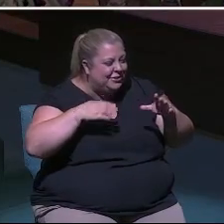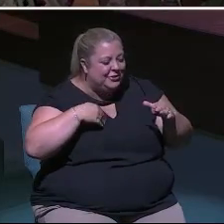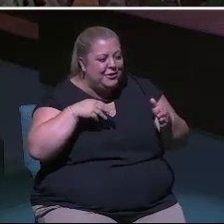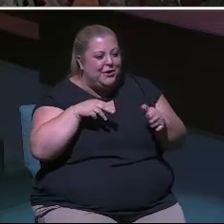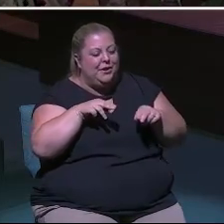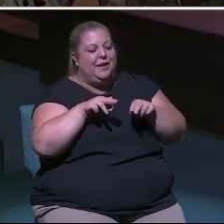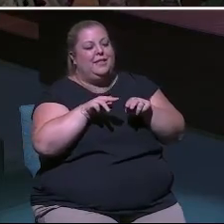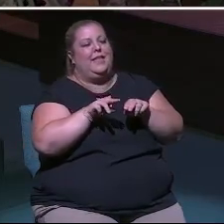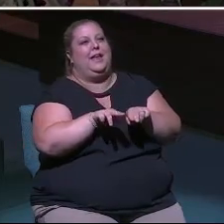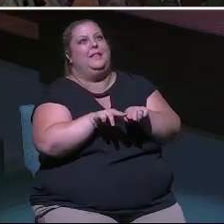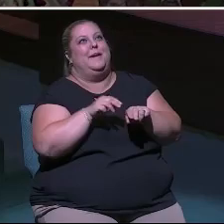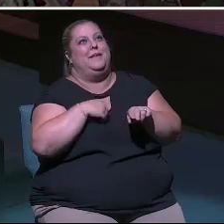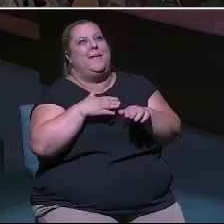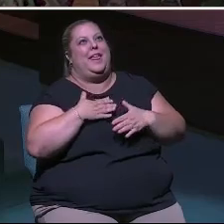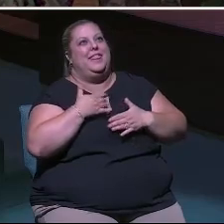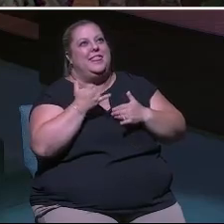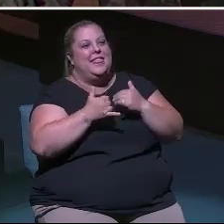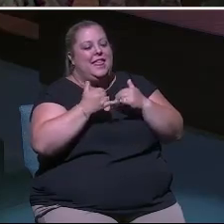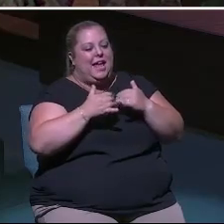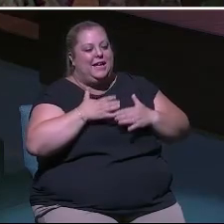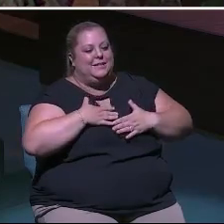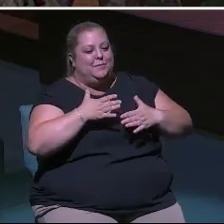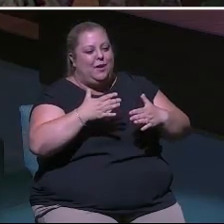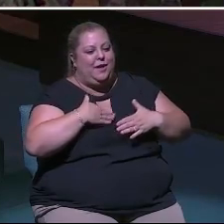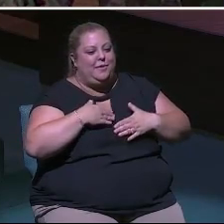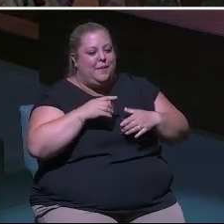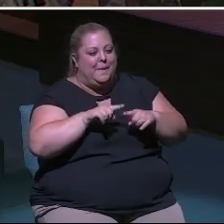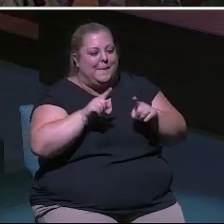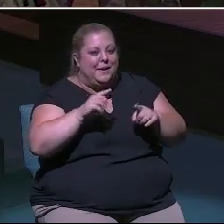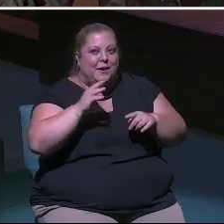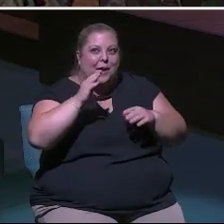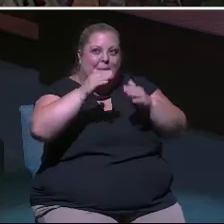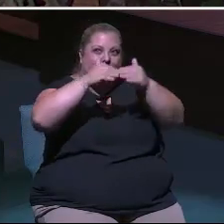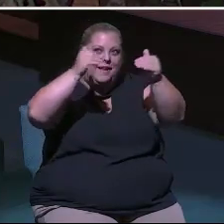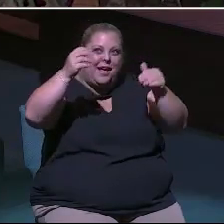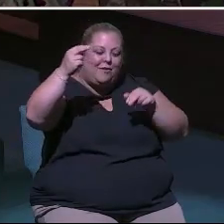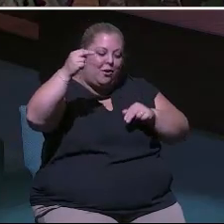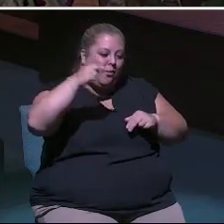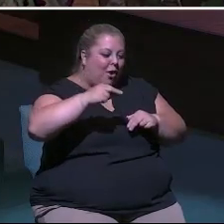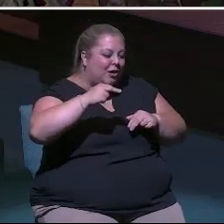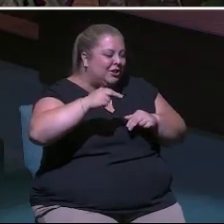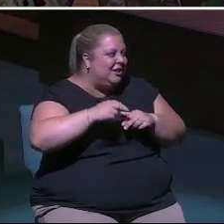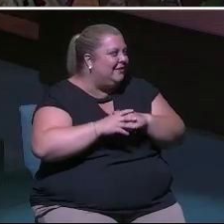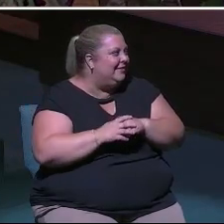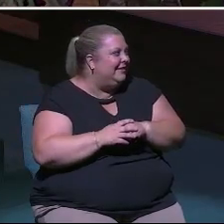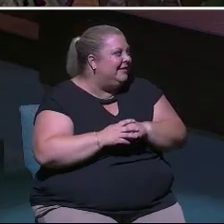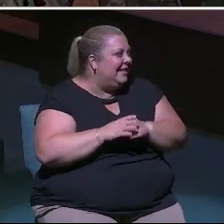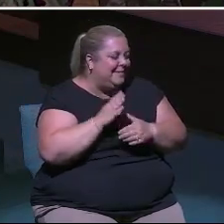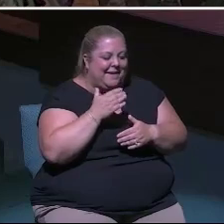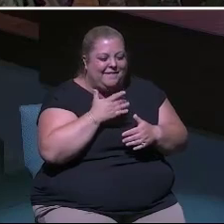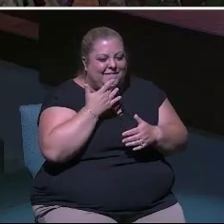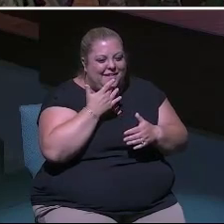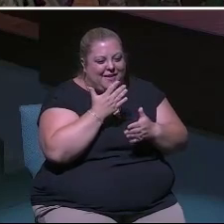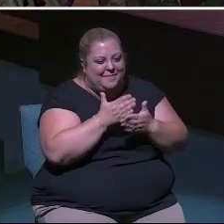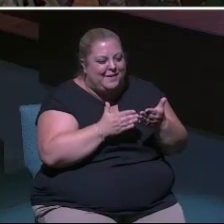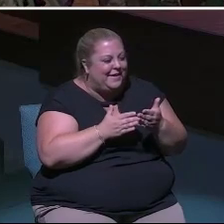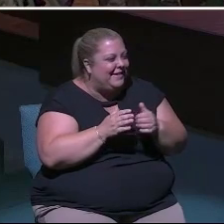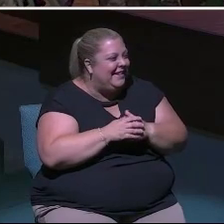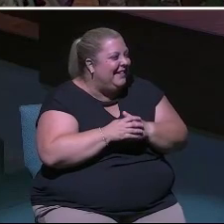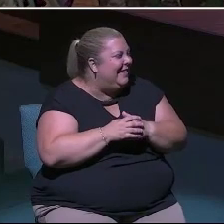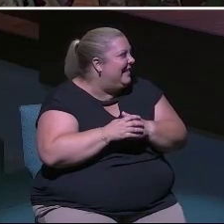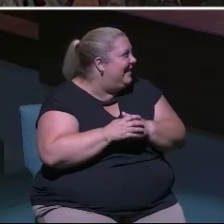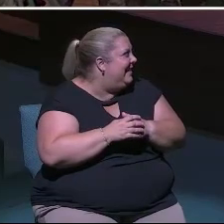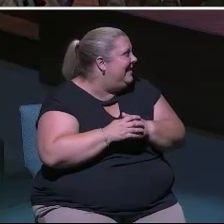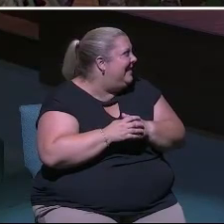about to take your last breath, but you're up in heaven watching it. Yeah, that's my favorite part. I must like it a lot better than you. He'll